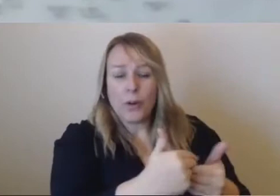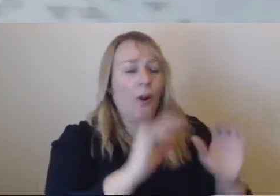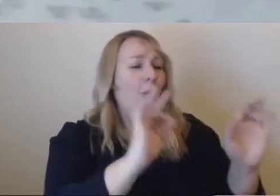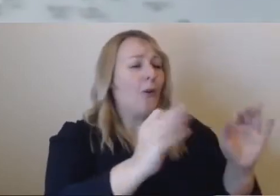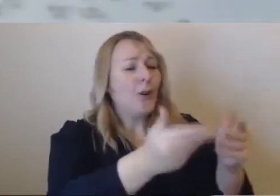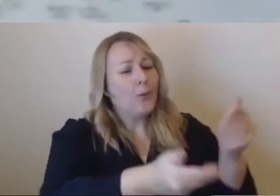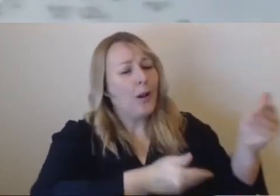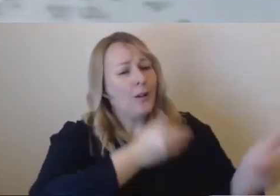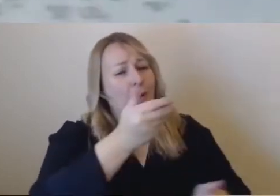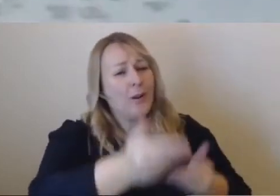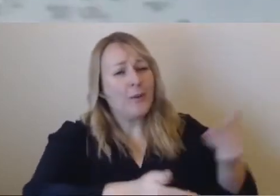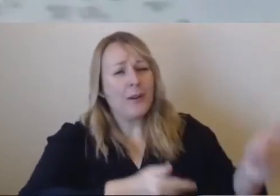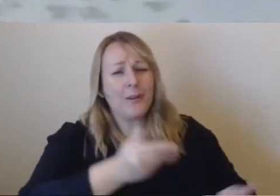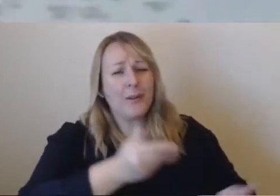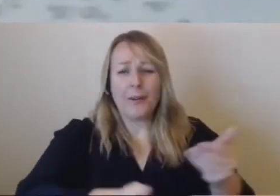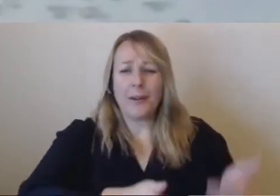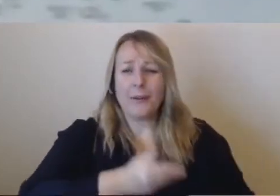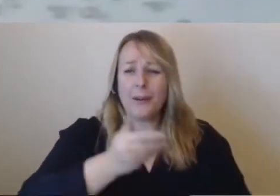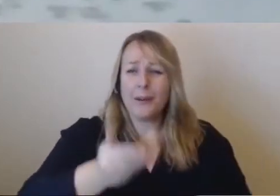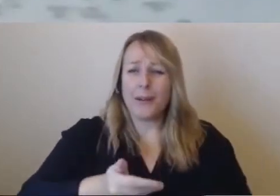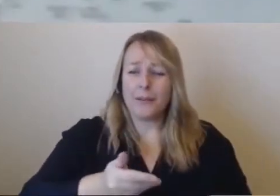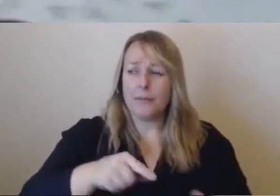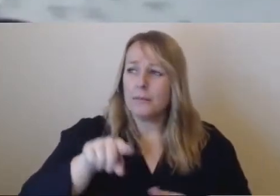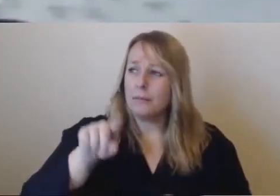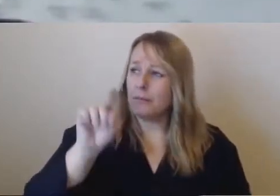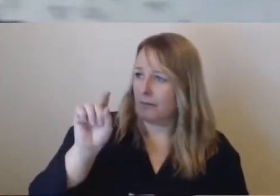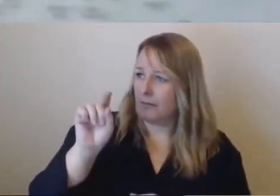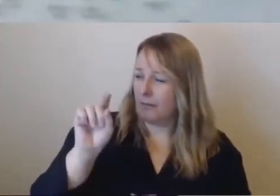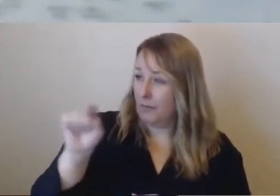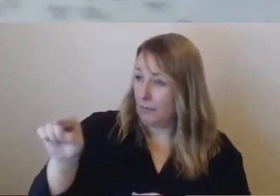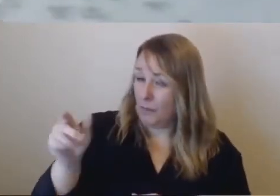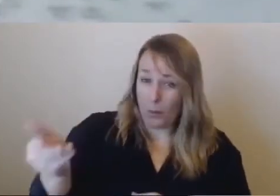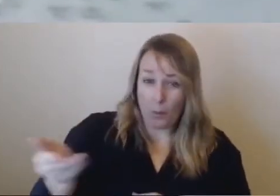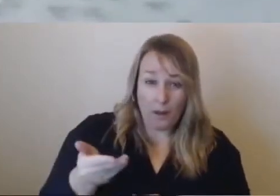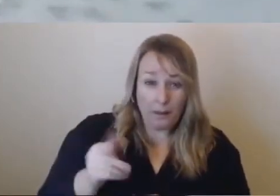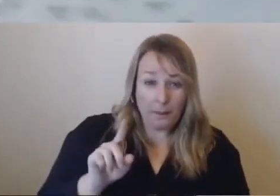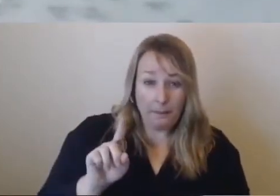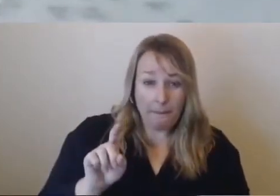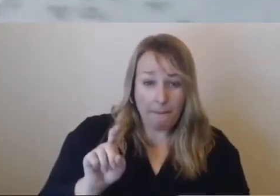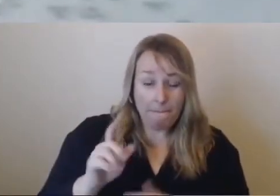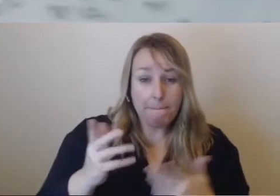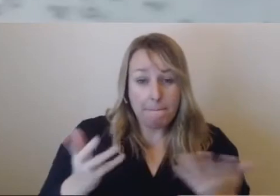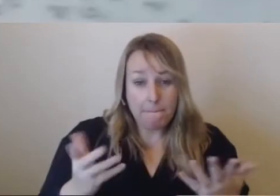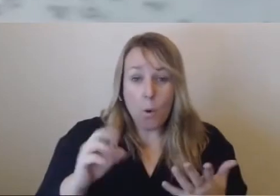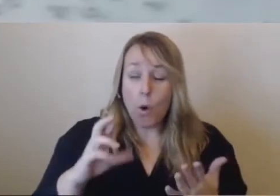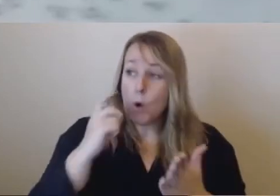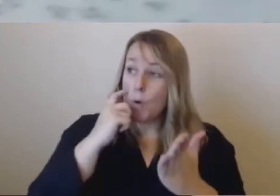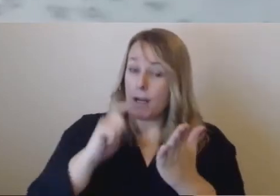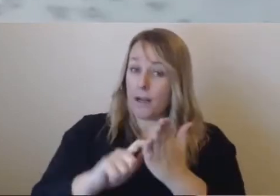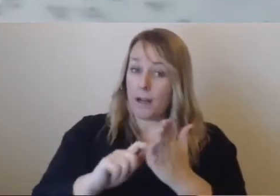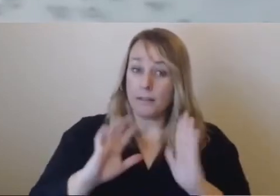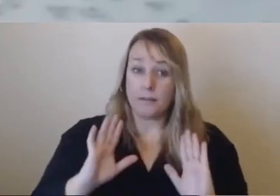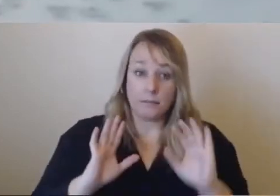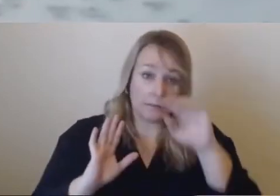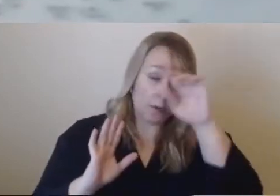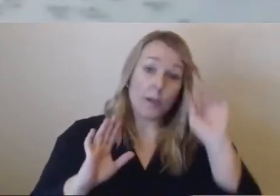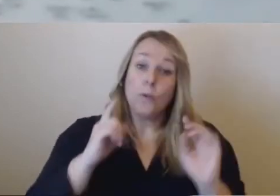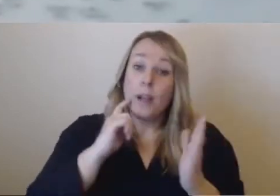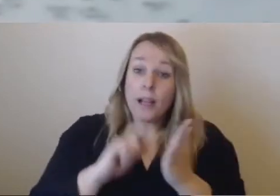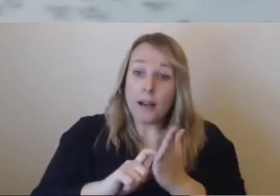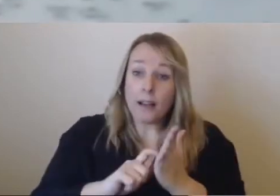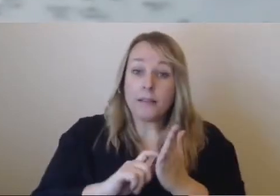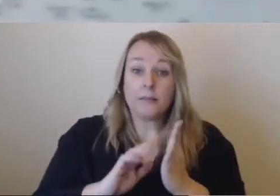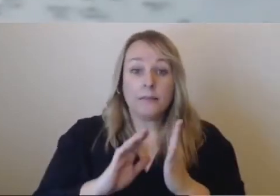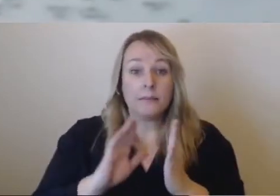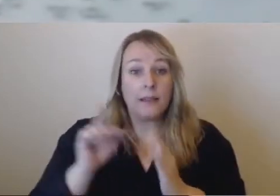regime. But when it came to China, there was some discussion. Do we even welcome China, or do we just acknowledge the fact that China